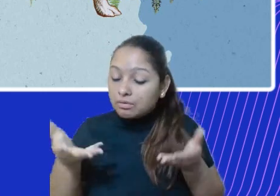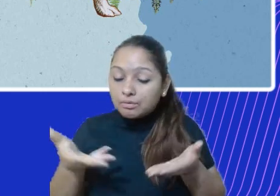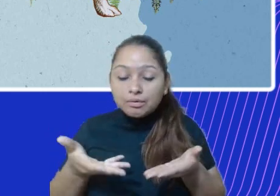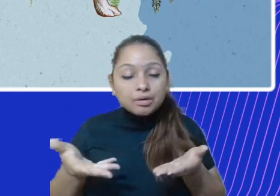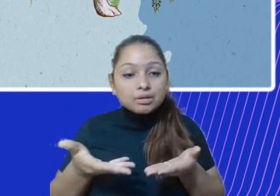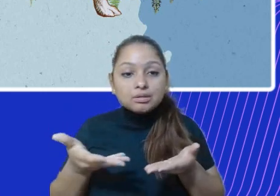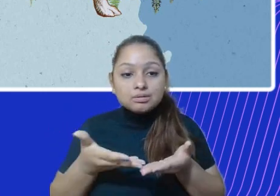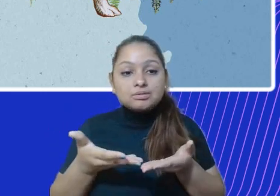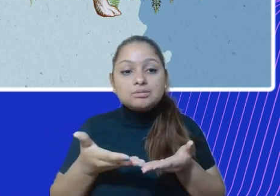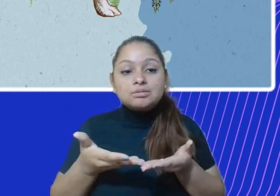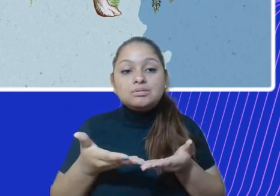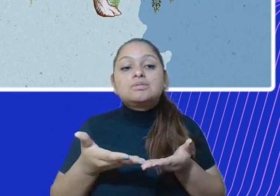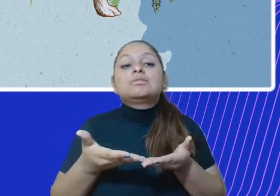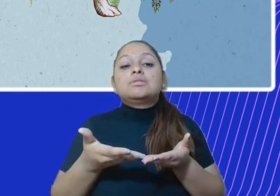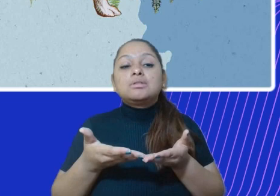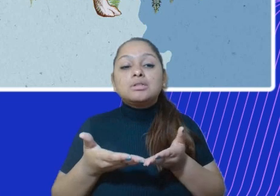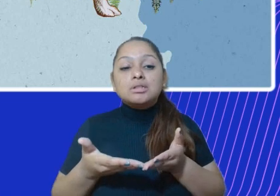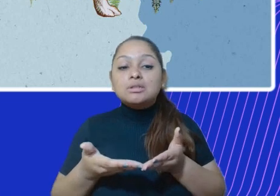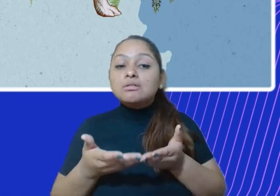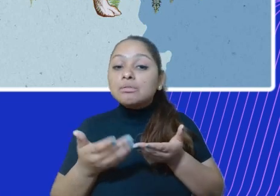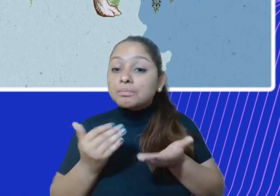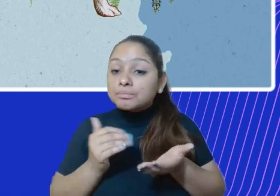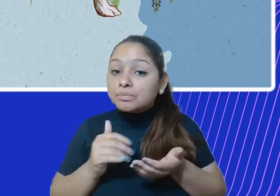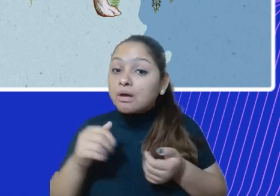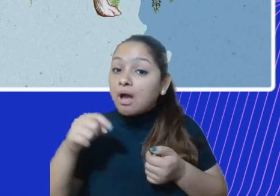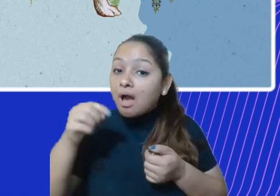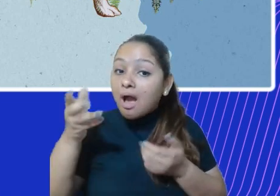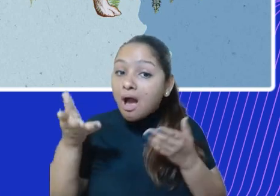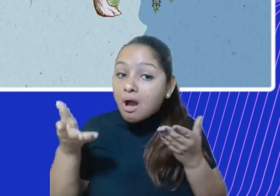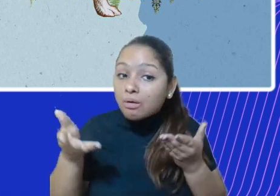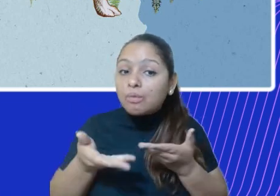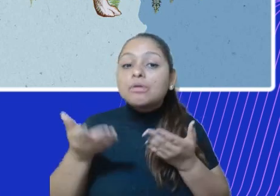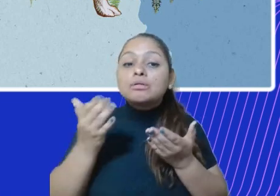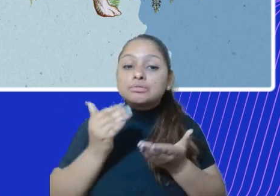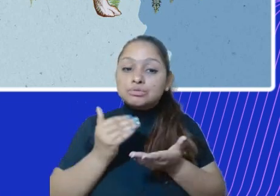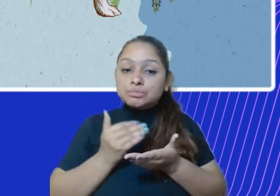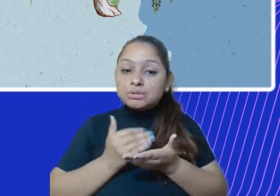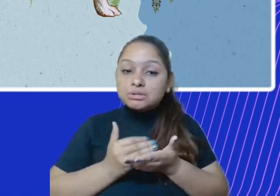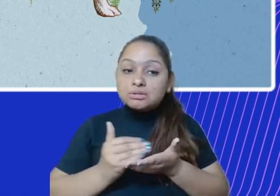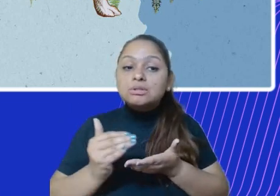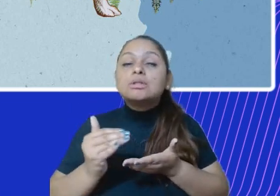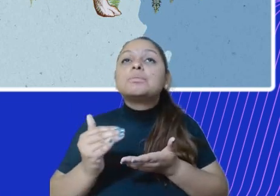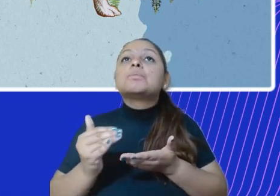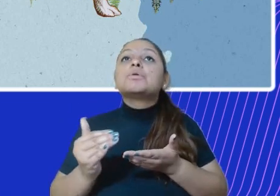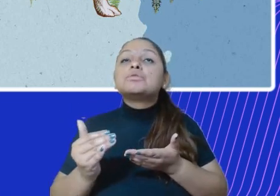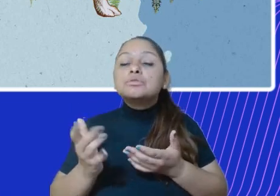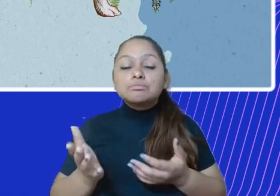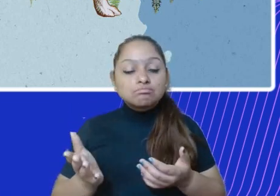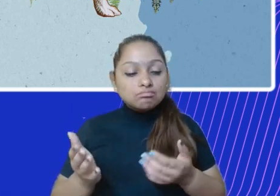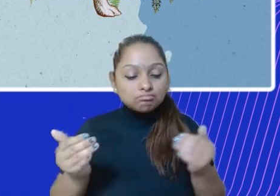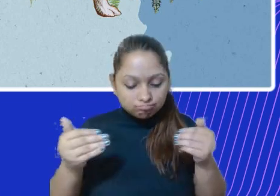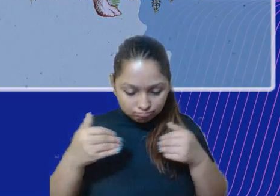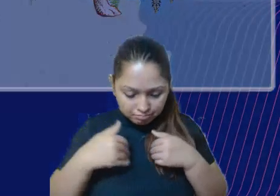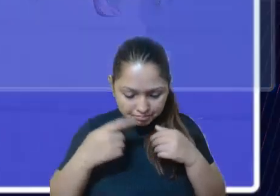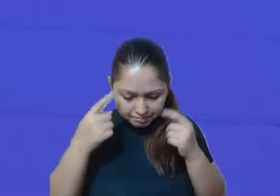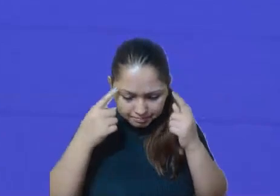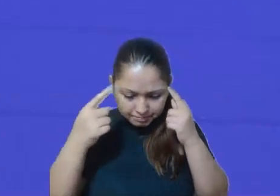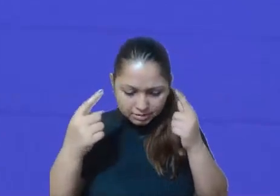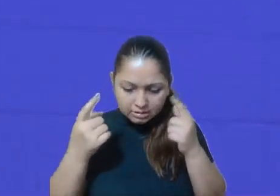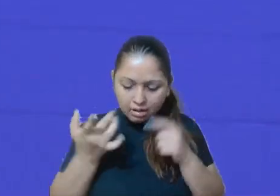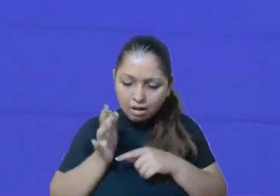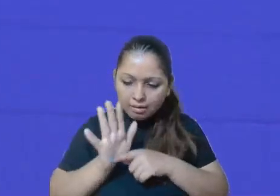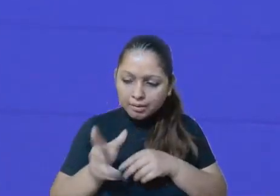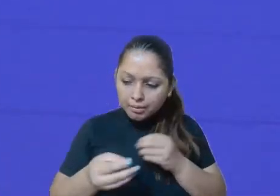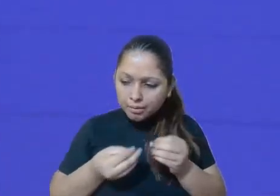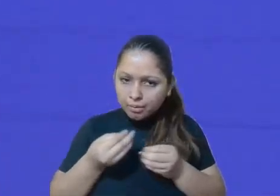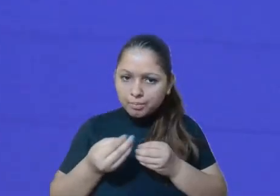at the present from this perspective, that from the present we can have an idea of main character and consider